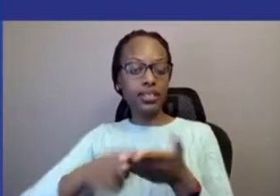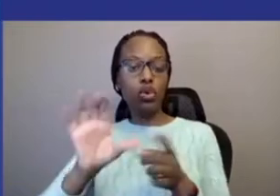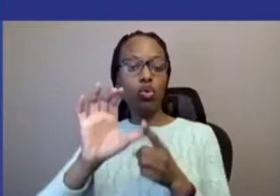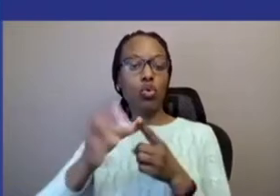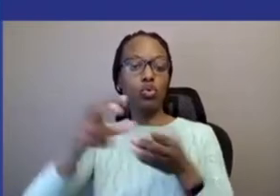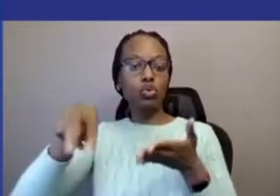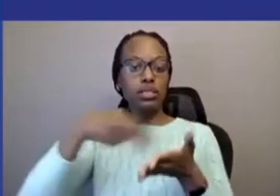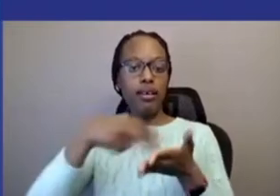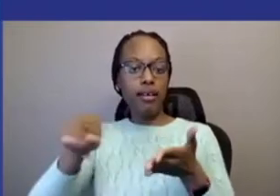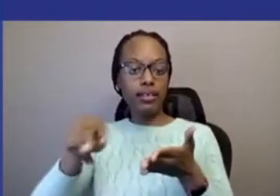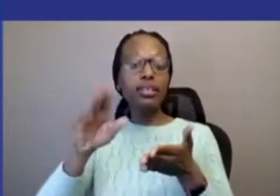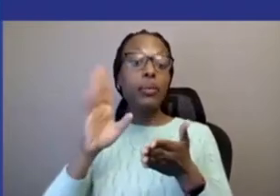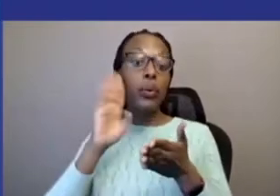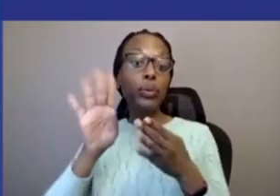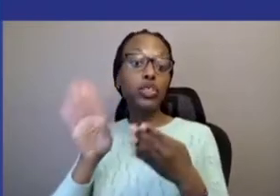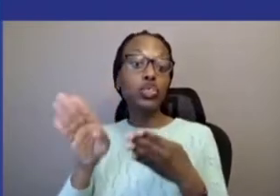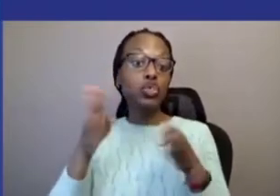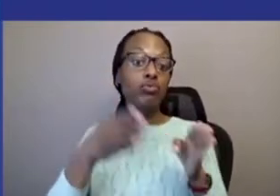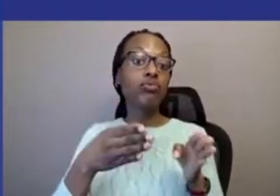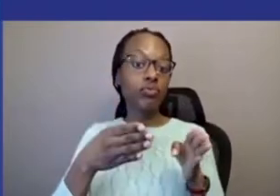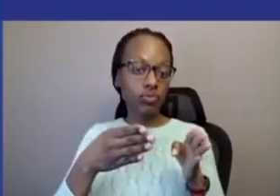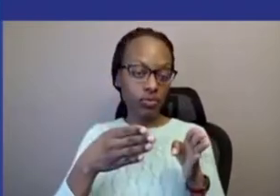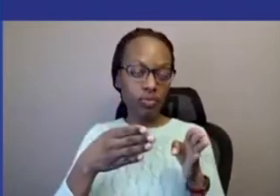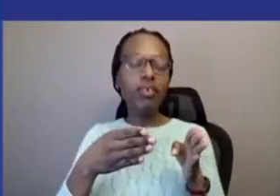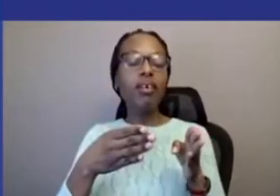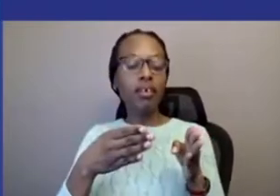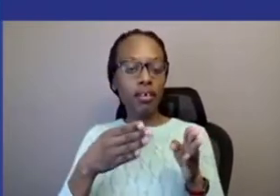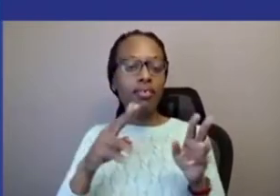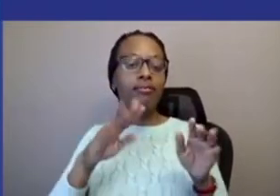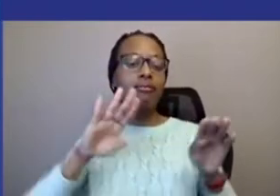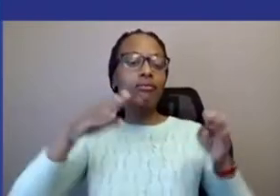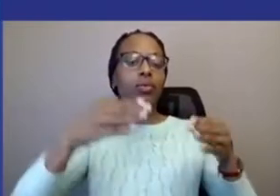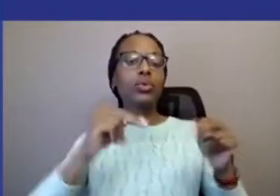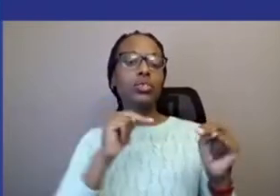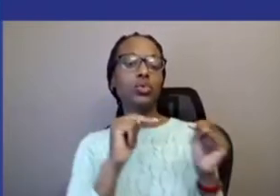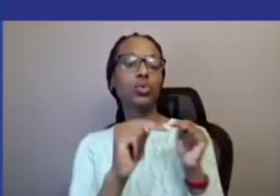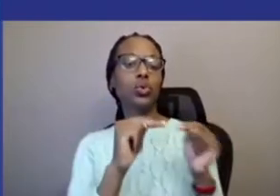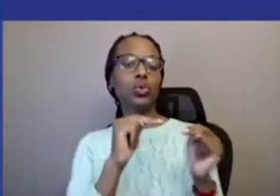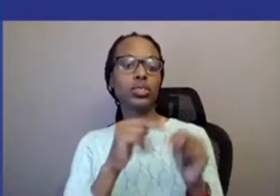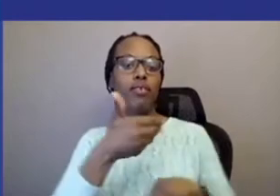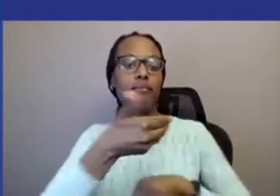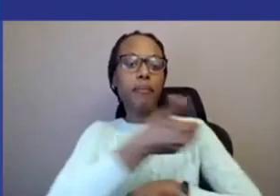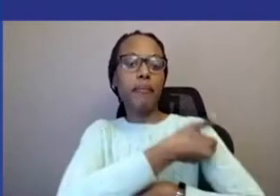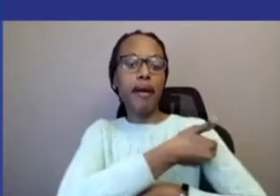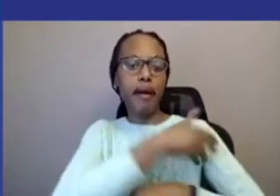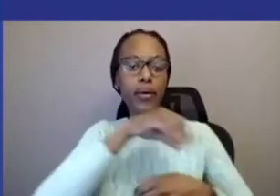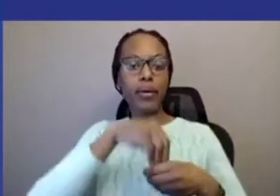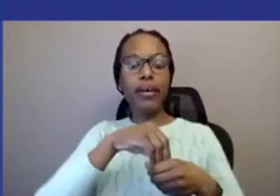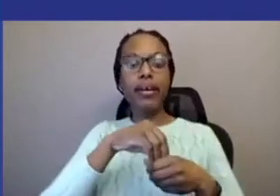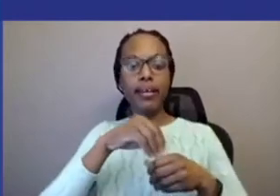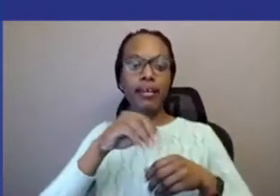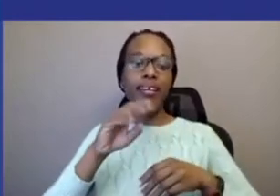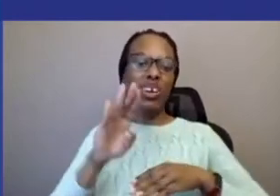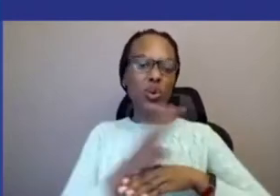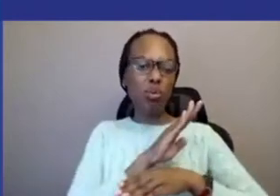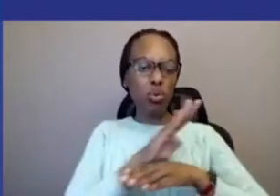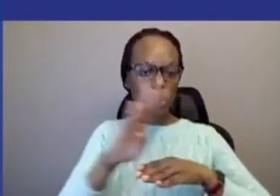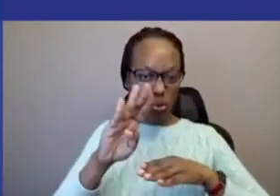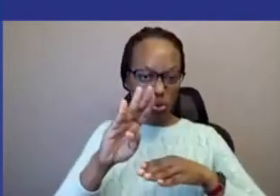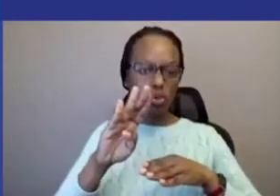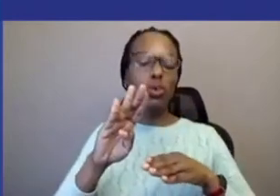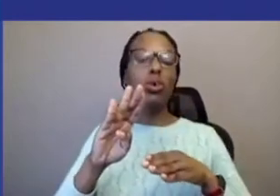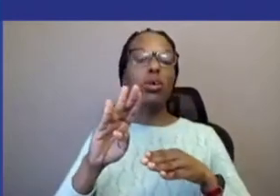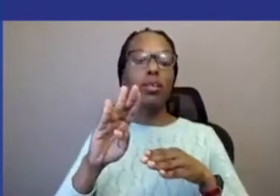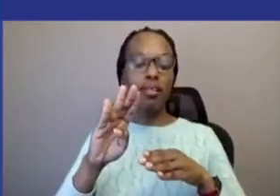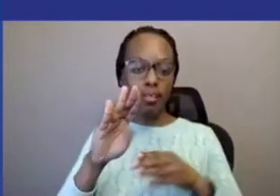our discussion and focus to the negotiations of power in commercial cultural practice. We